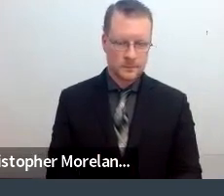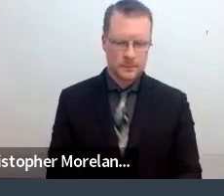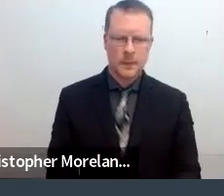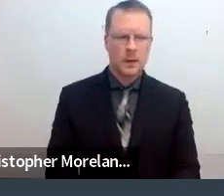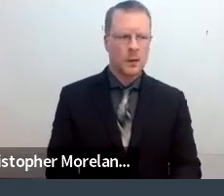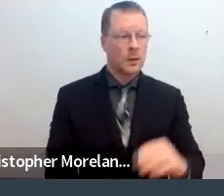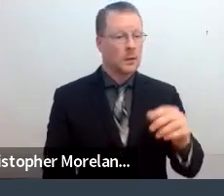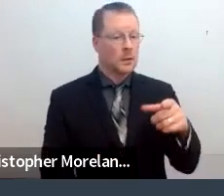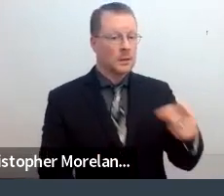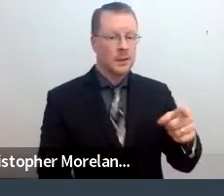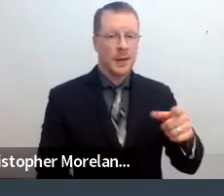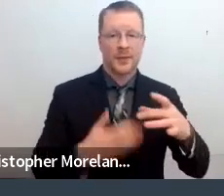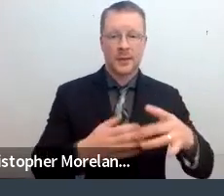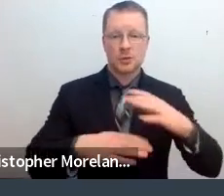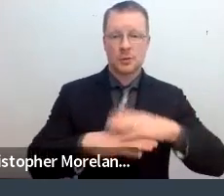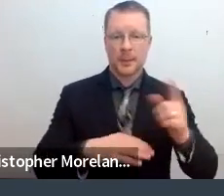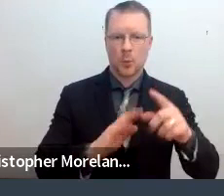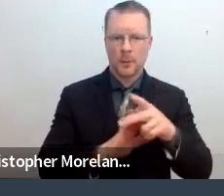decisions.